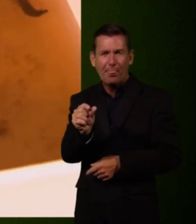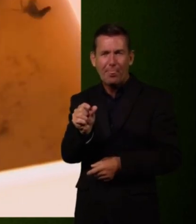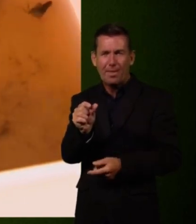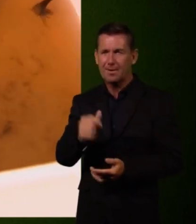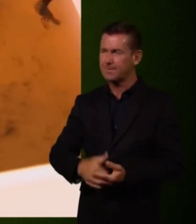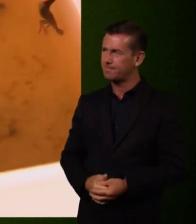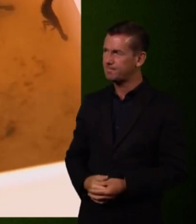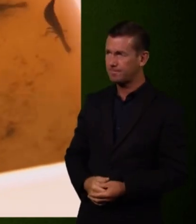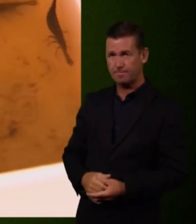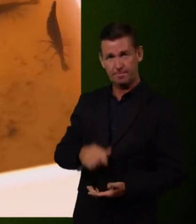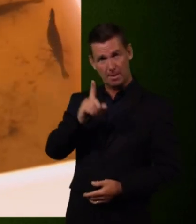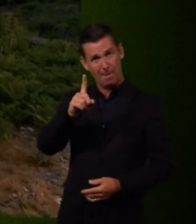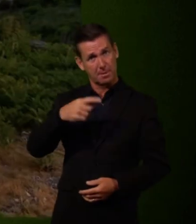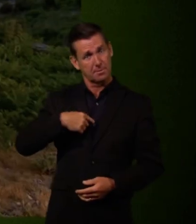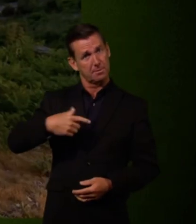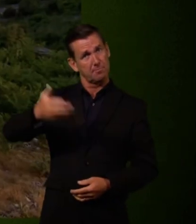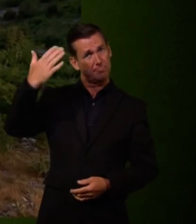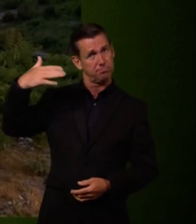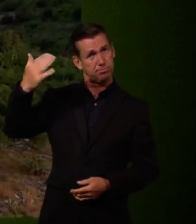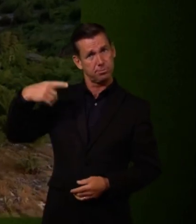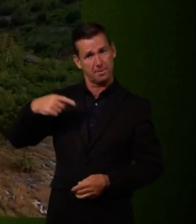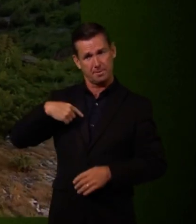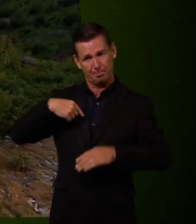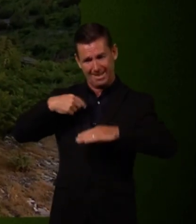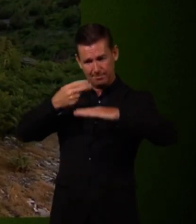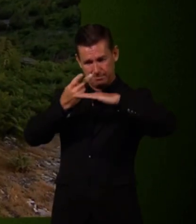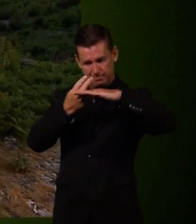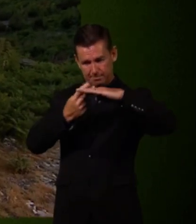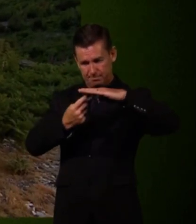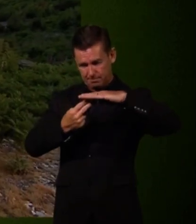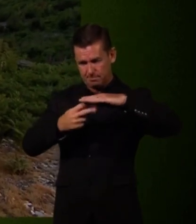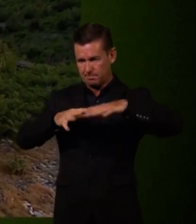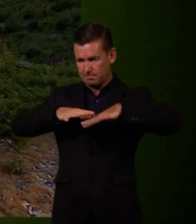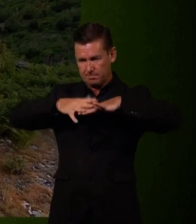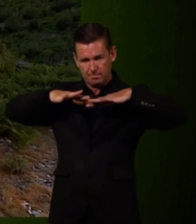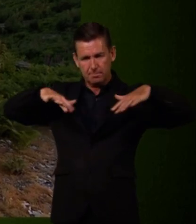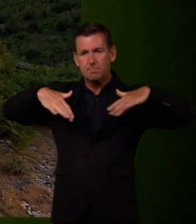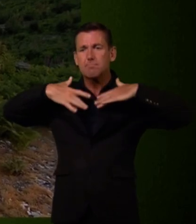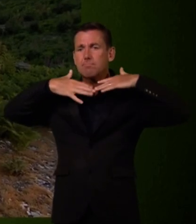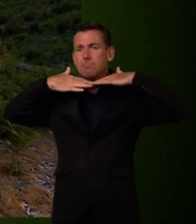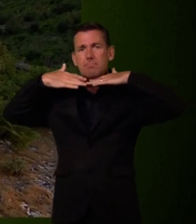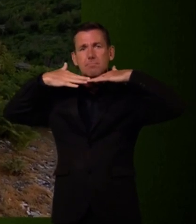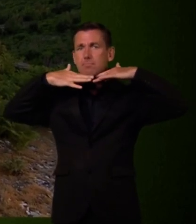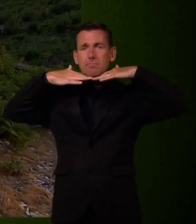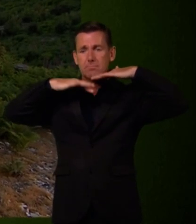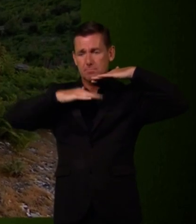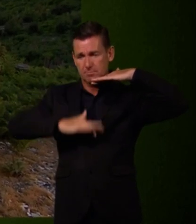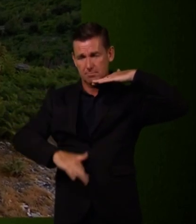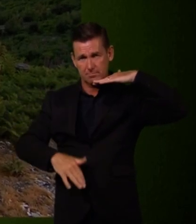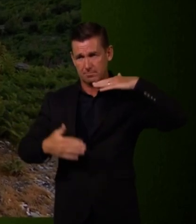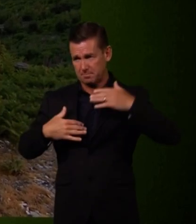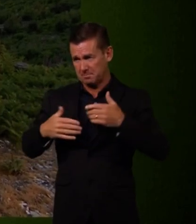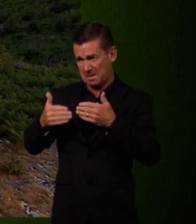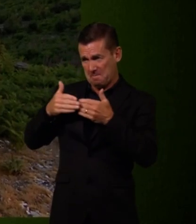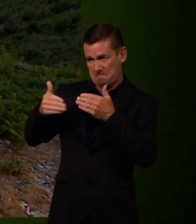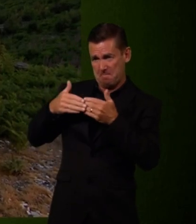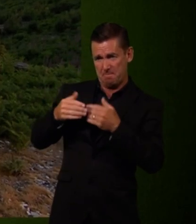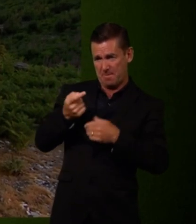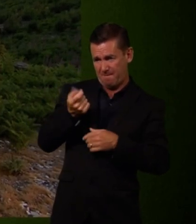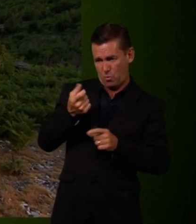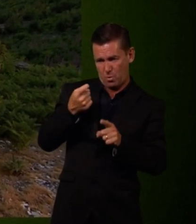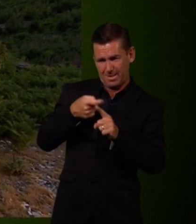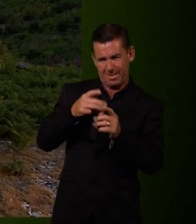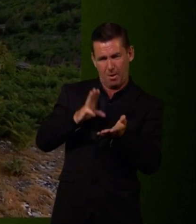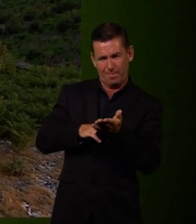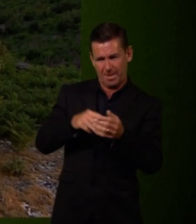But I have been in a pond quite close to here, actually, down there a couple of kilometres off of RSPB Arn on the